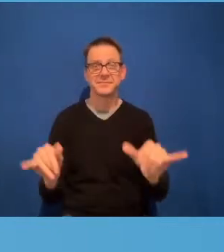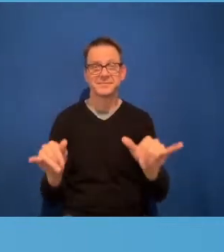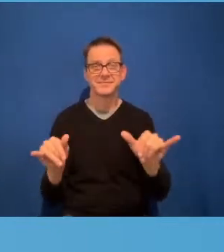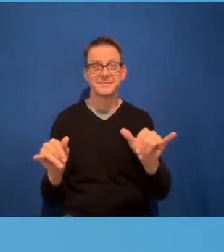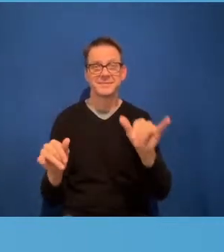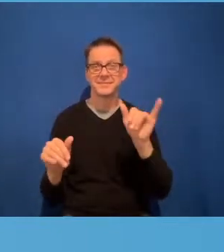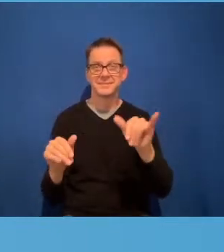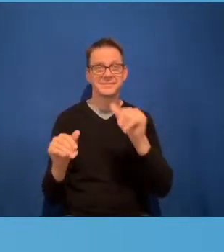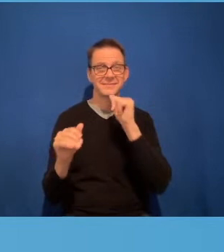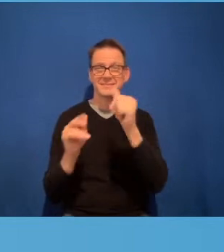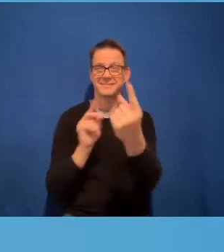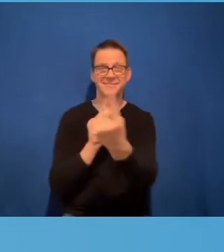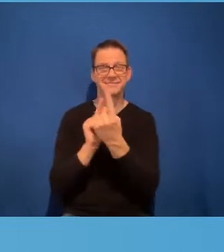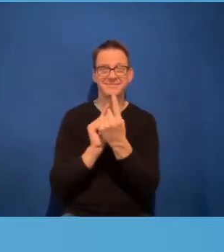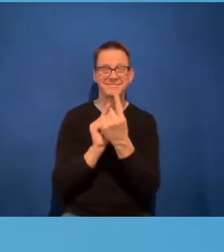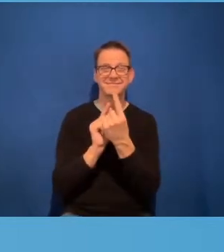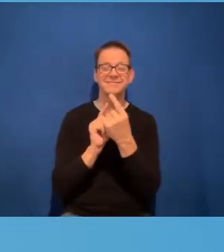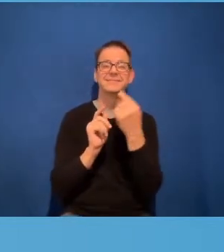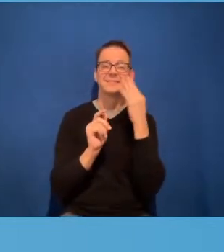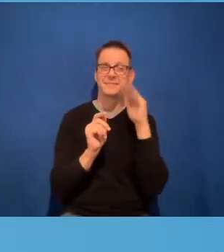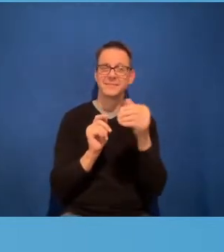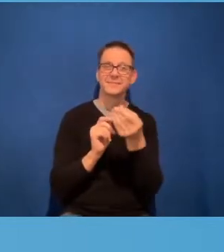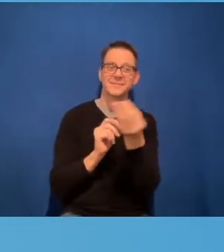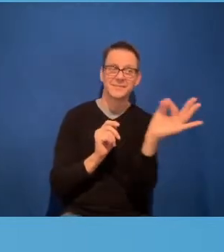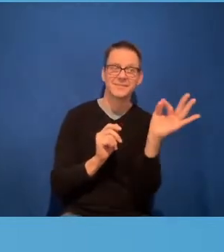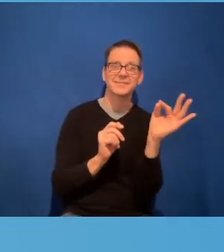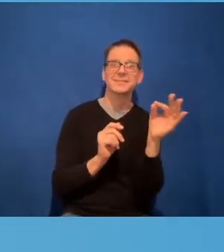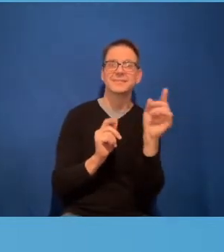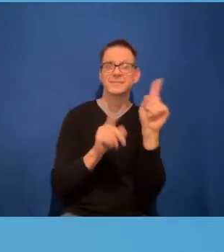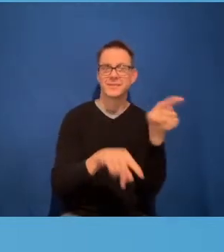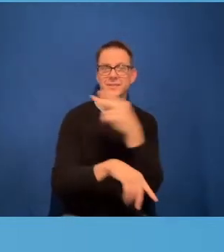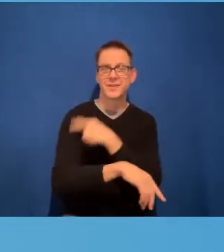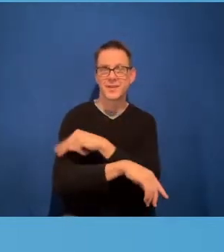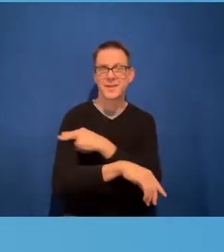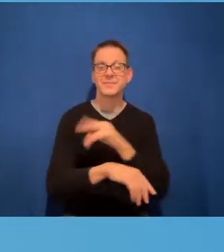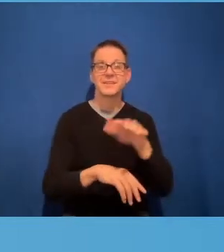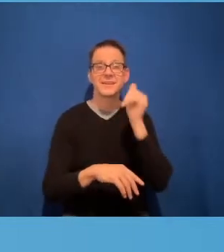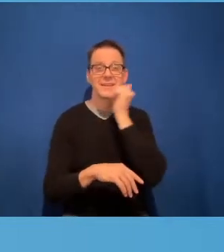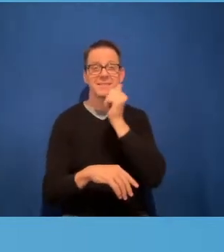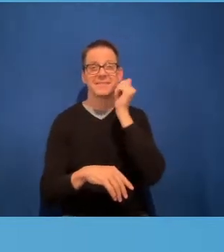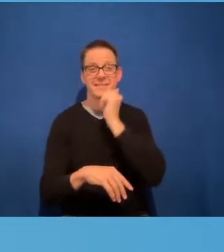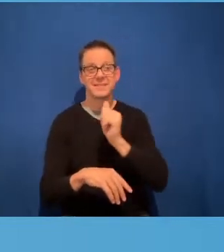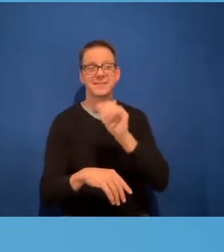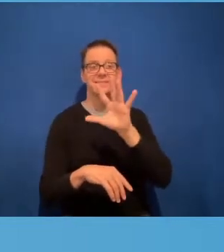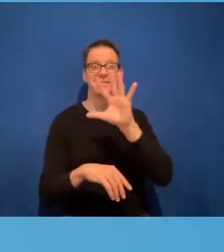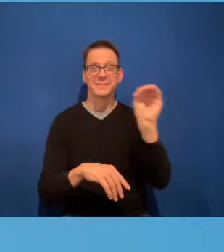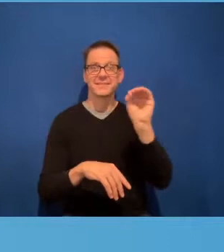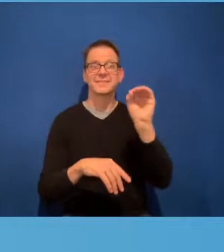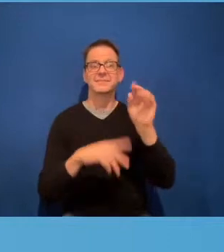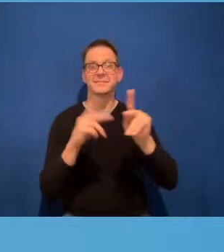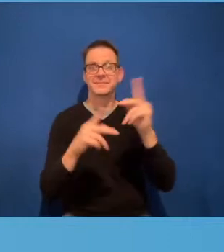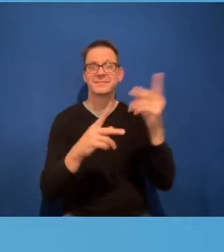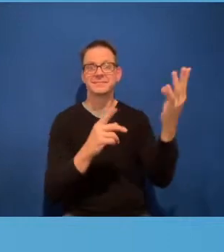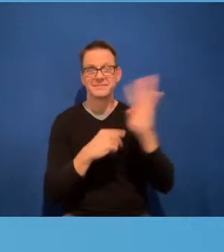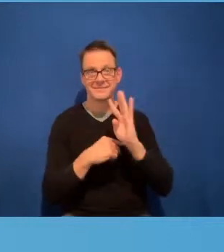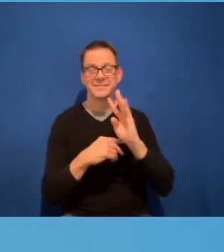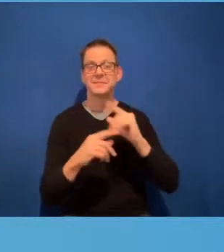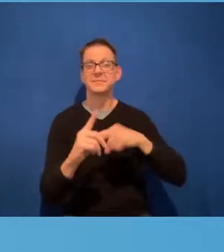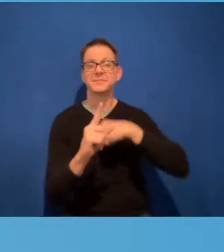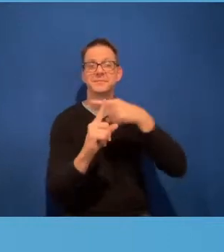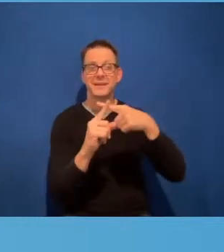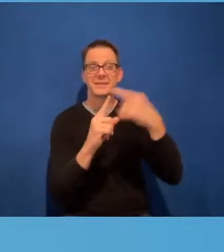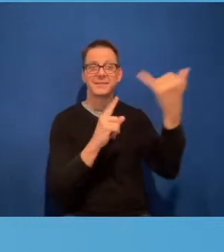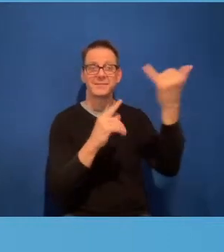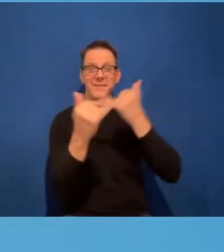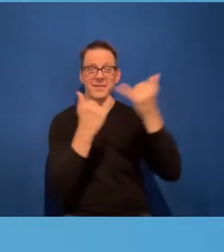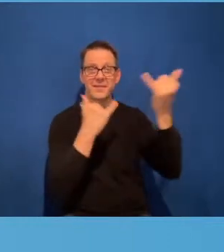hospital. So myself, I'm seeing 50 patients a day plus phone calls. And I feel that it's taken a lot of toll on my